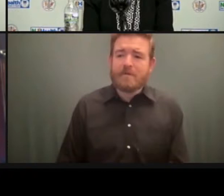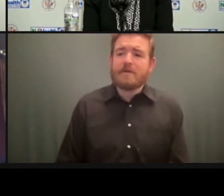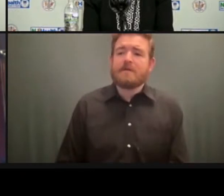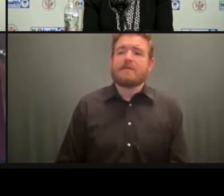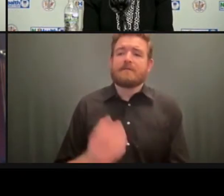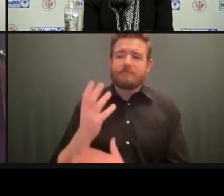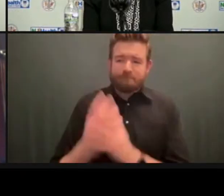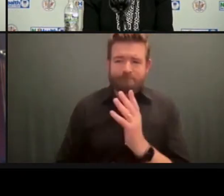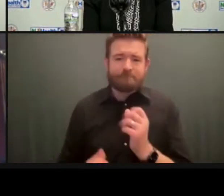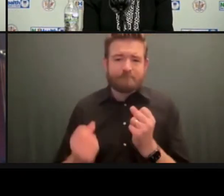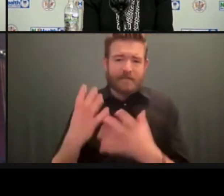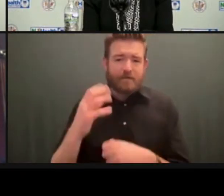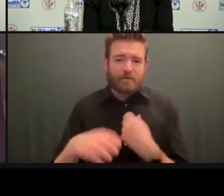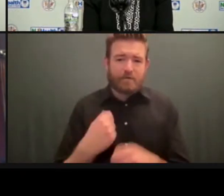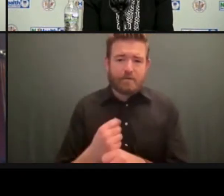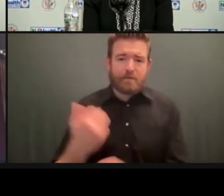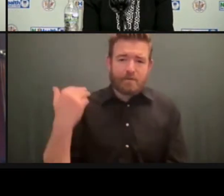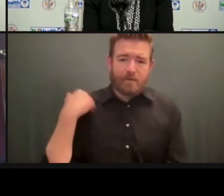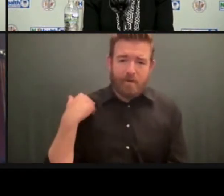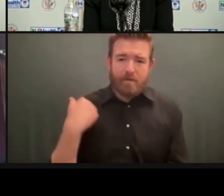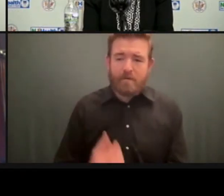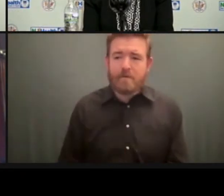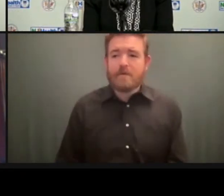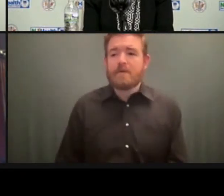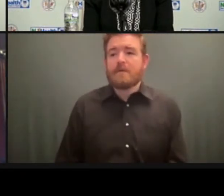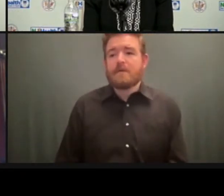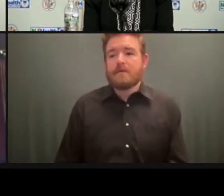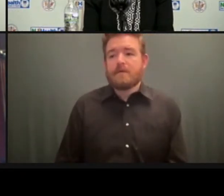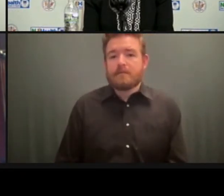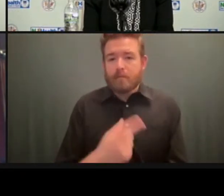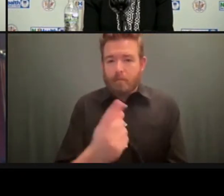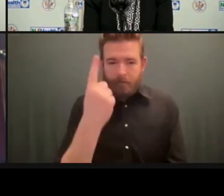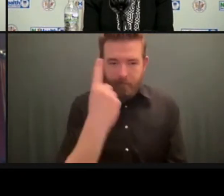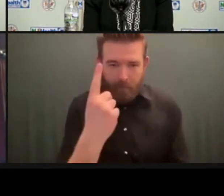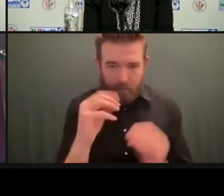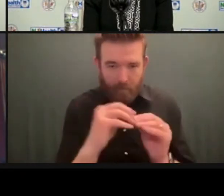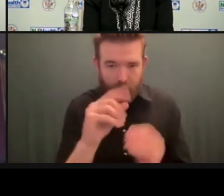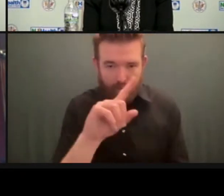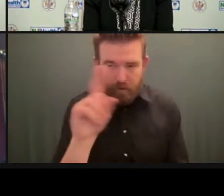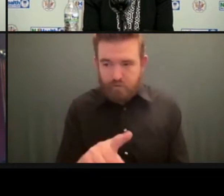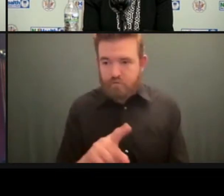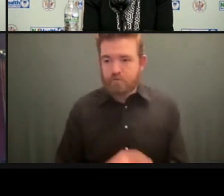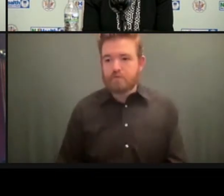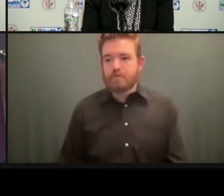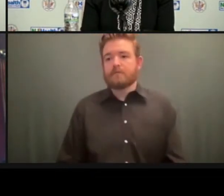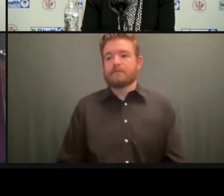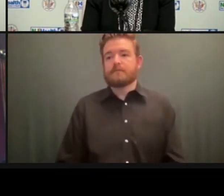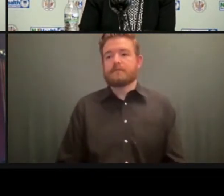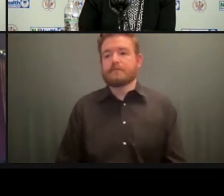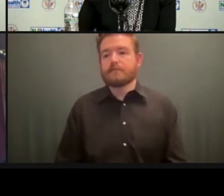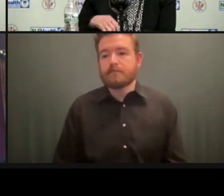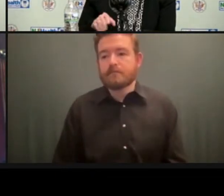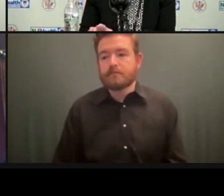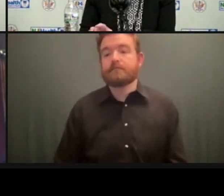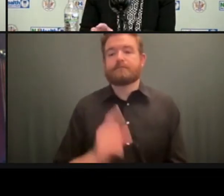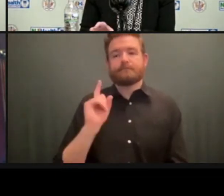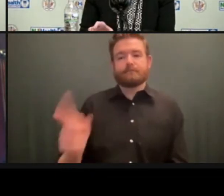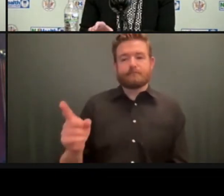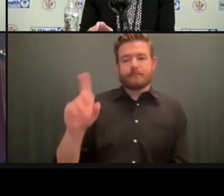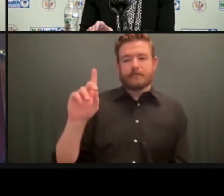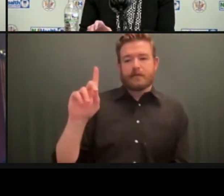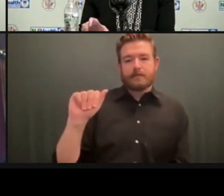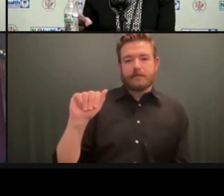Thank you for that. Michelle, let's do one more if we can. Okay, then your last question will come from Dan Munoz. Who was it? Sorry,